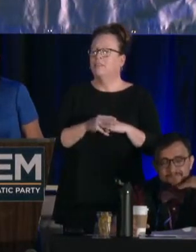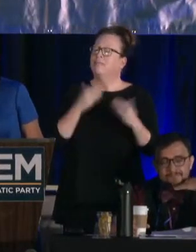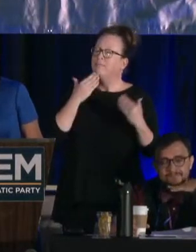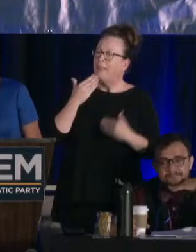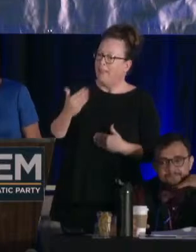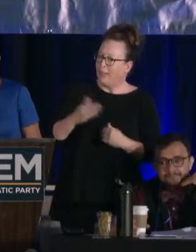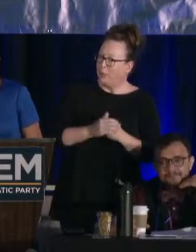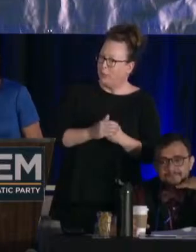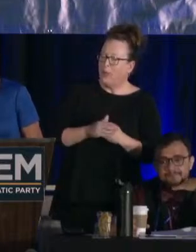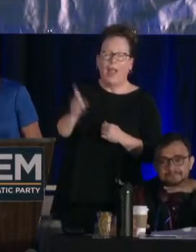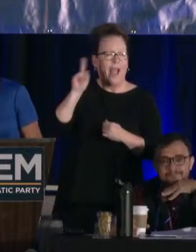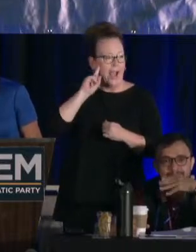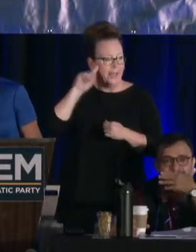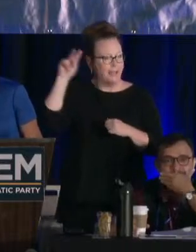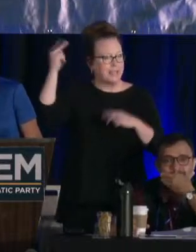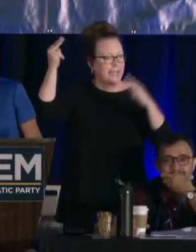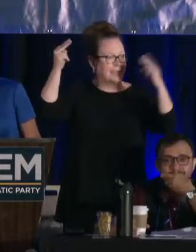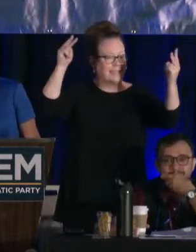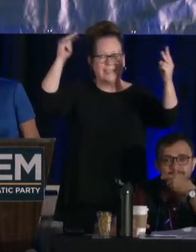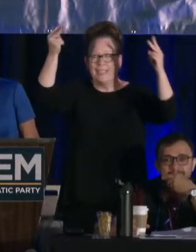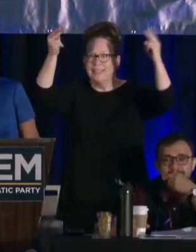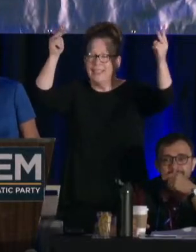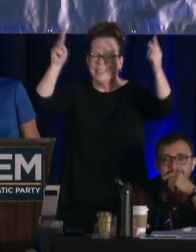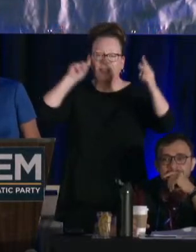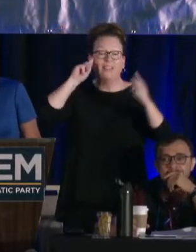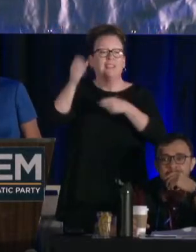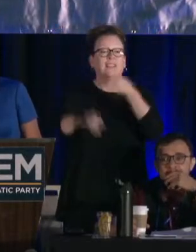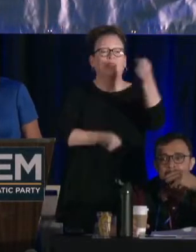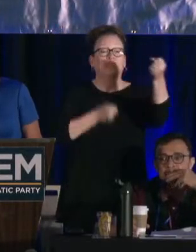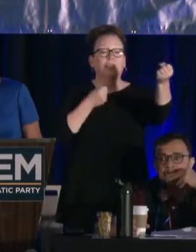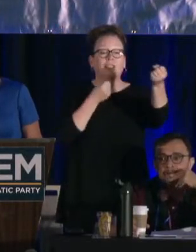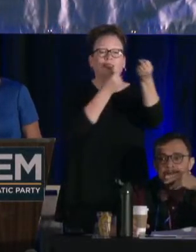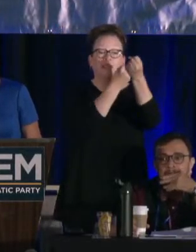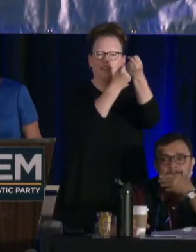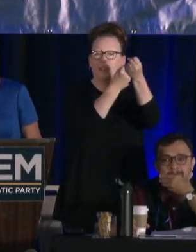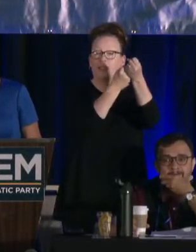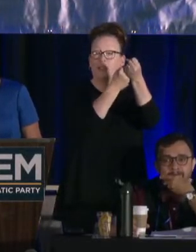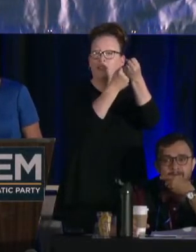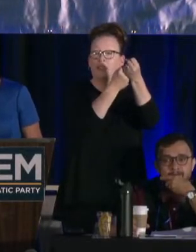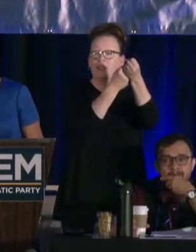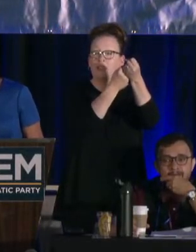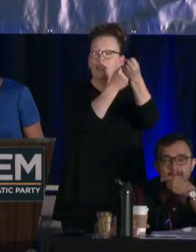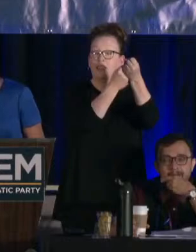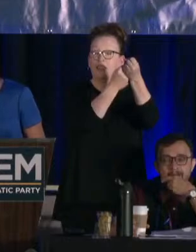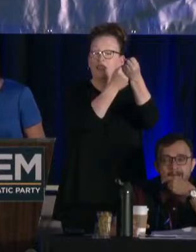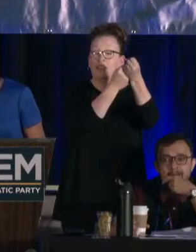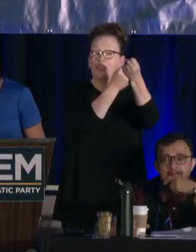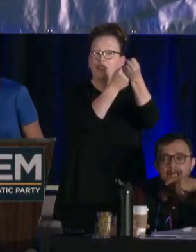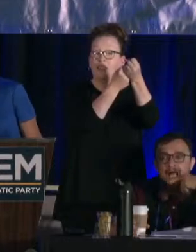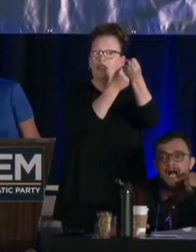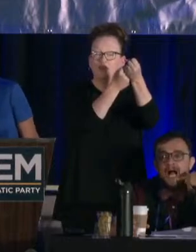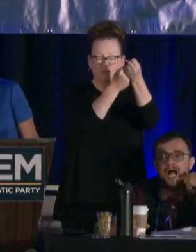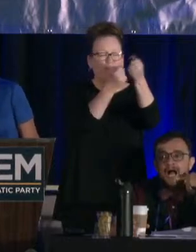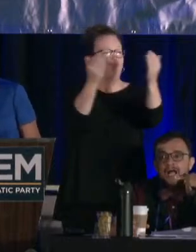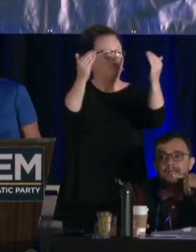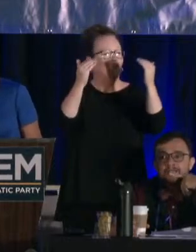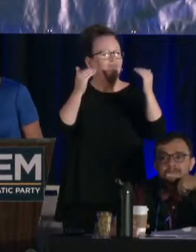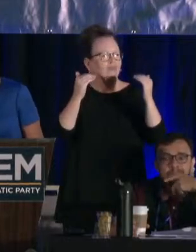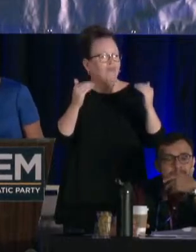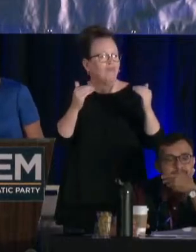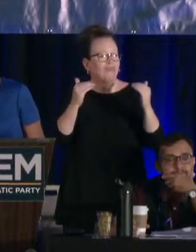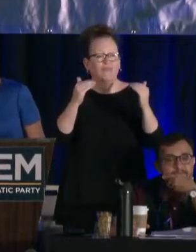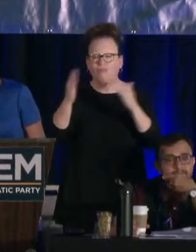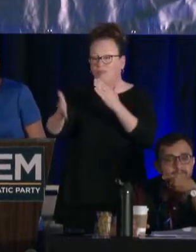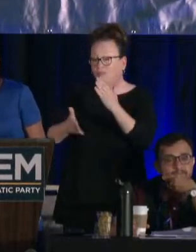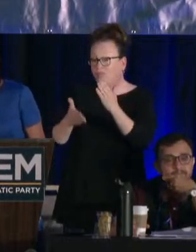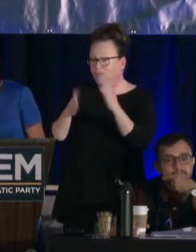Thank you. I hear seconds all over. All in favor of adopting the consent calendar, please say aye now. Aye. You